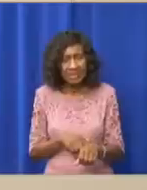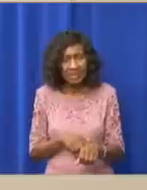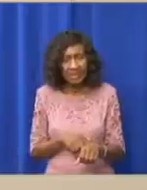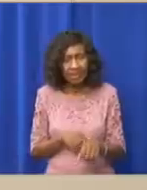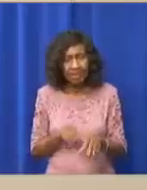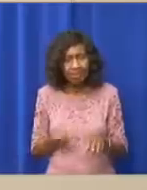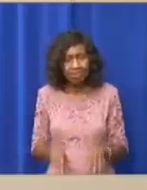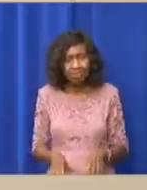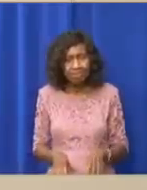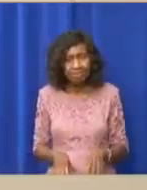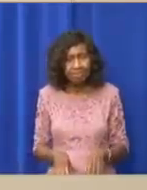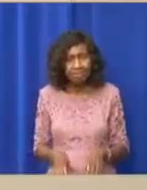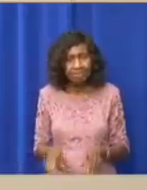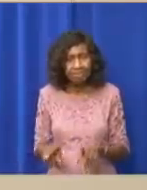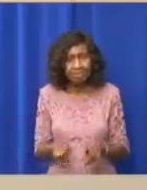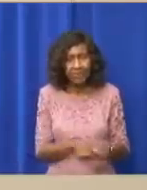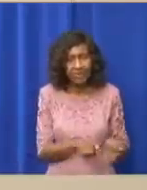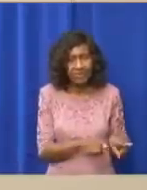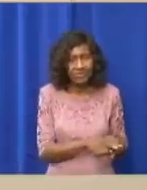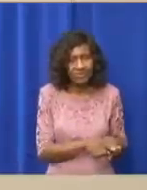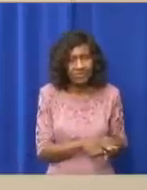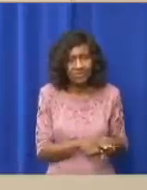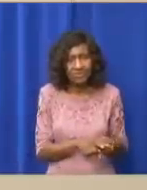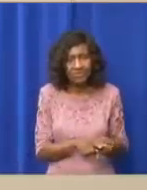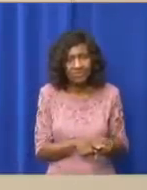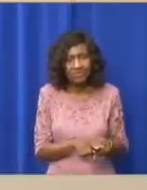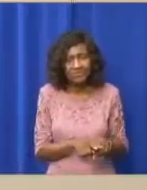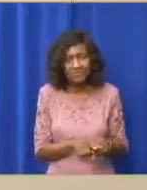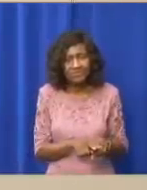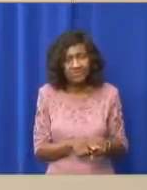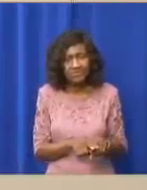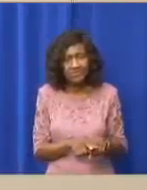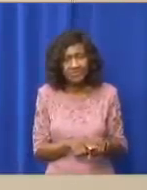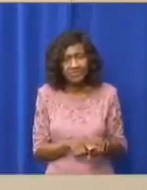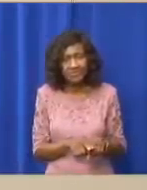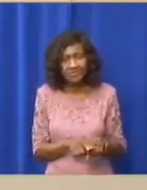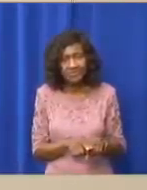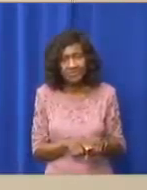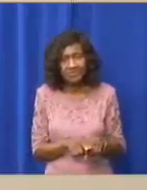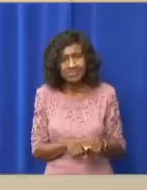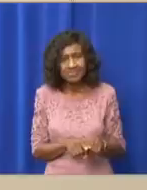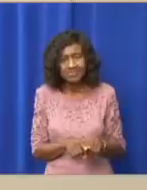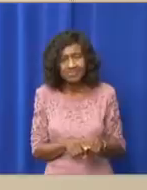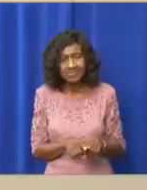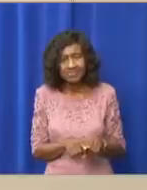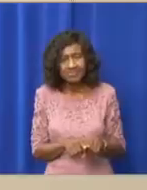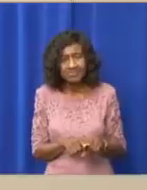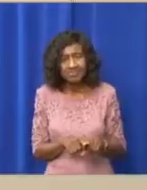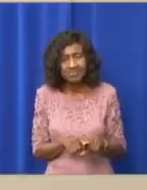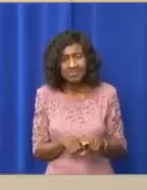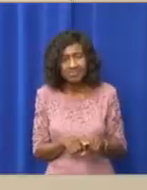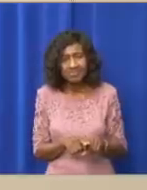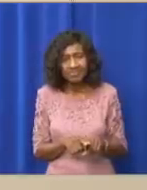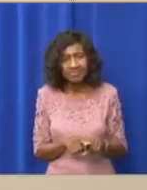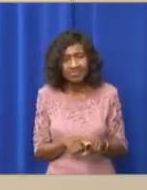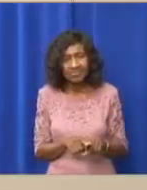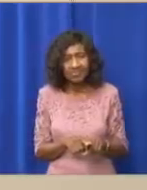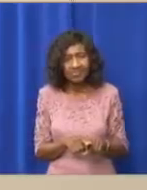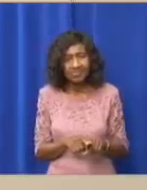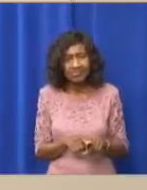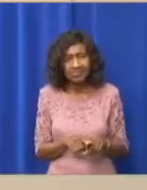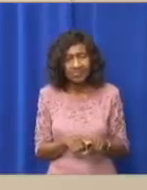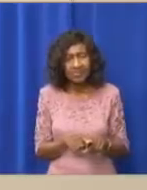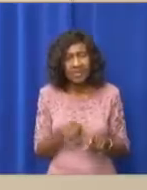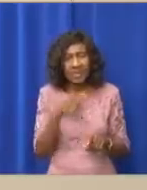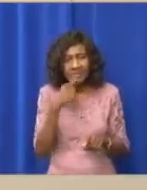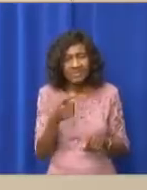policy, also designate outside the need for cabinet to do so a certain category of